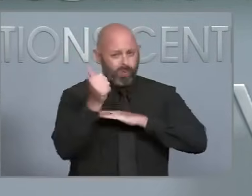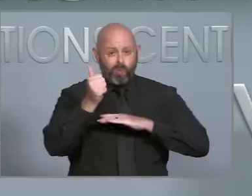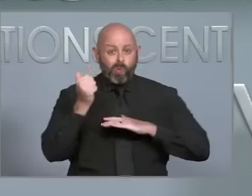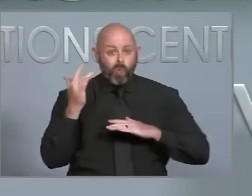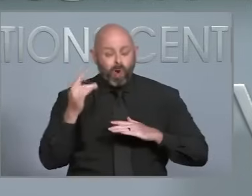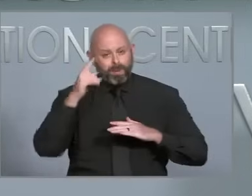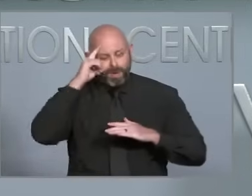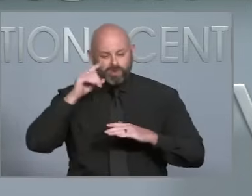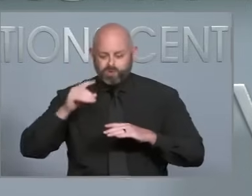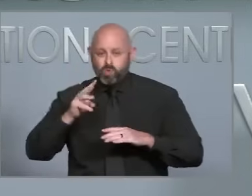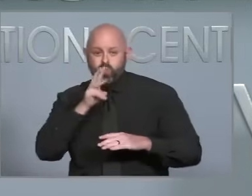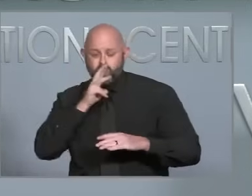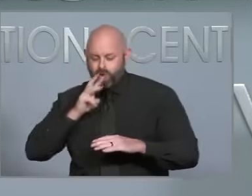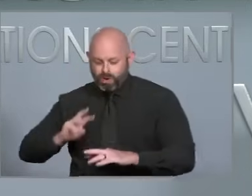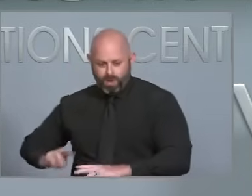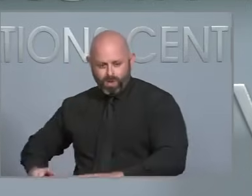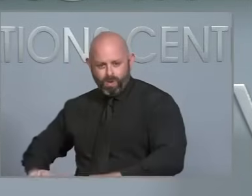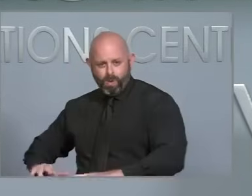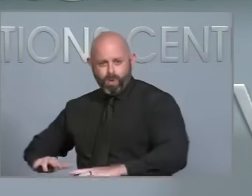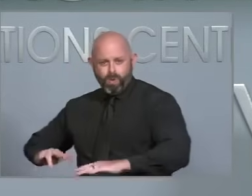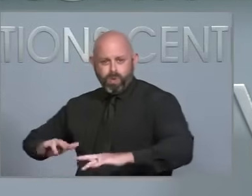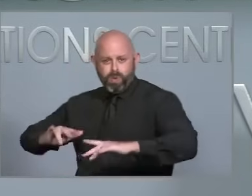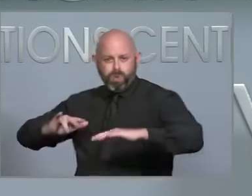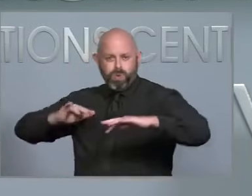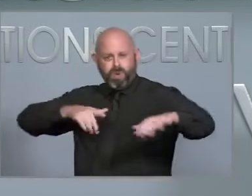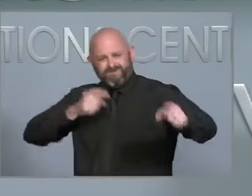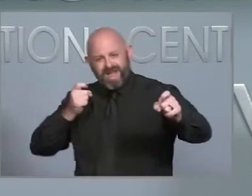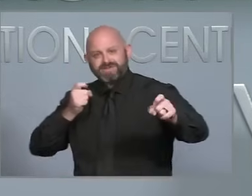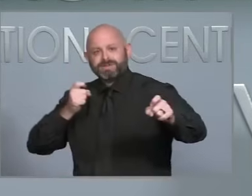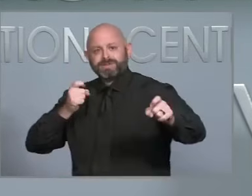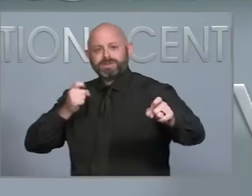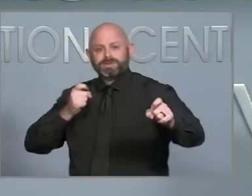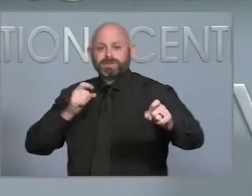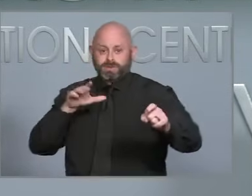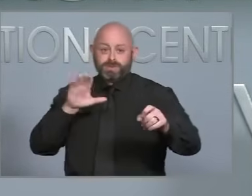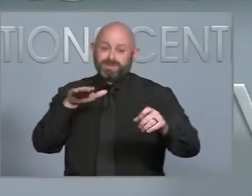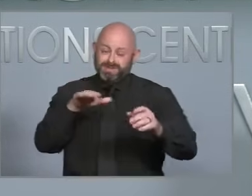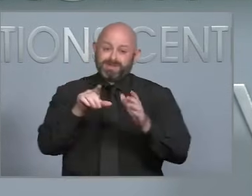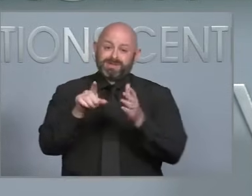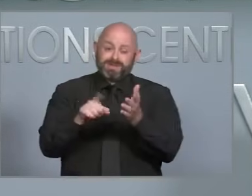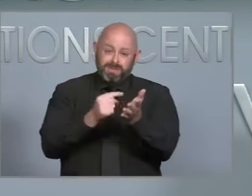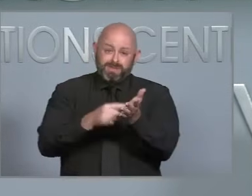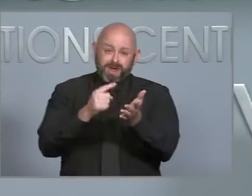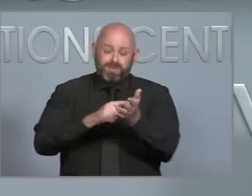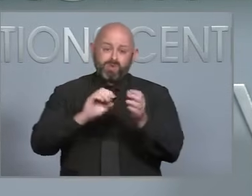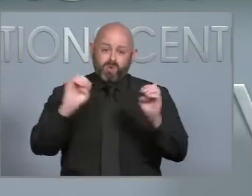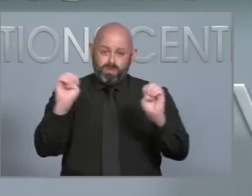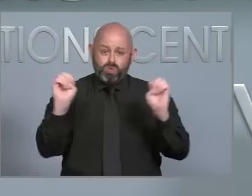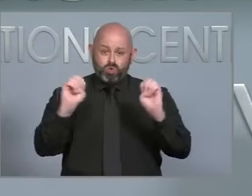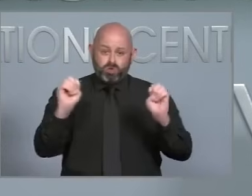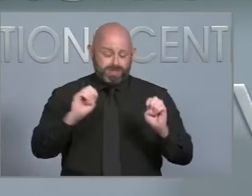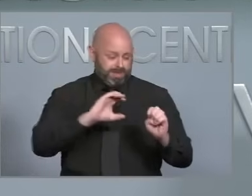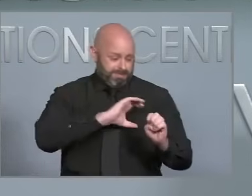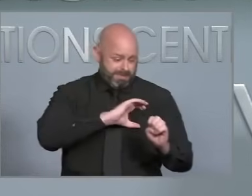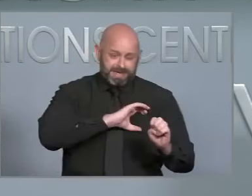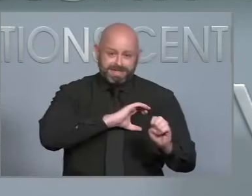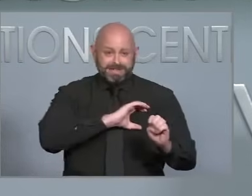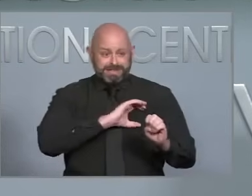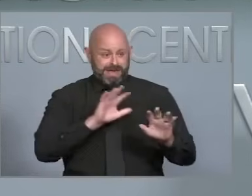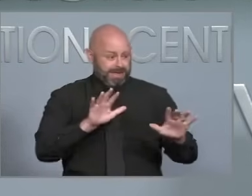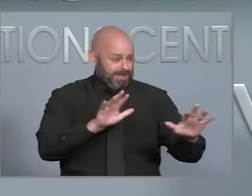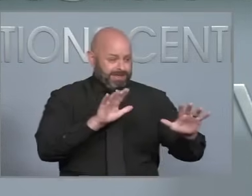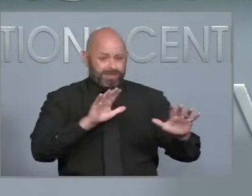at this point, and emergency responders can sometimes be prohibited from going